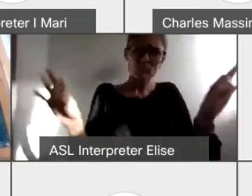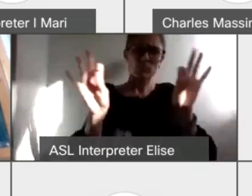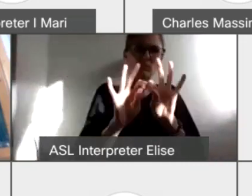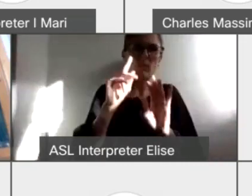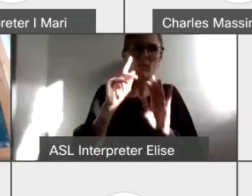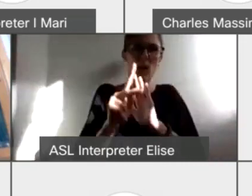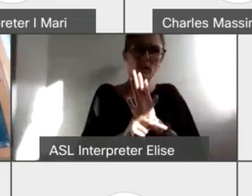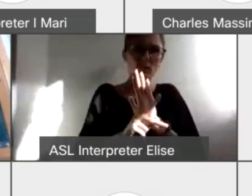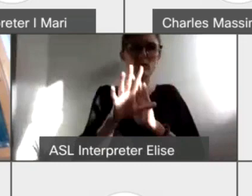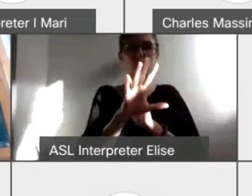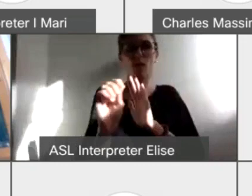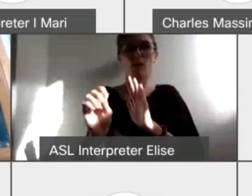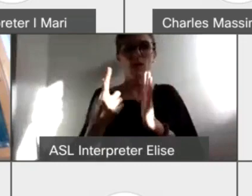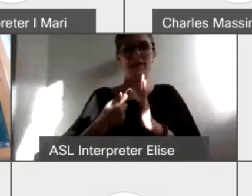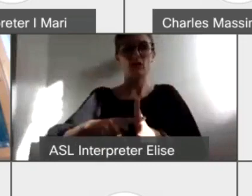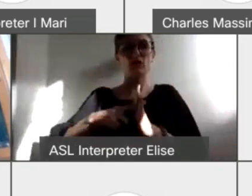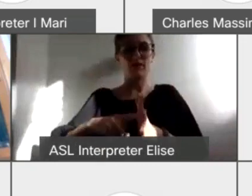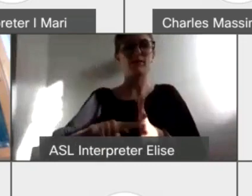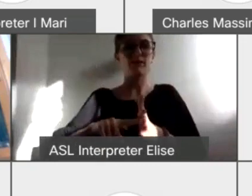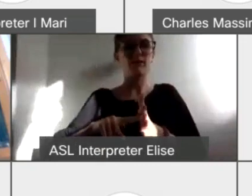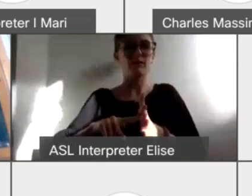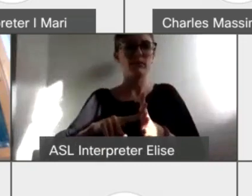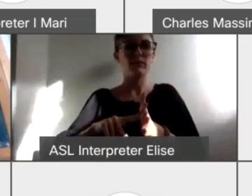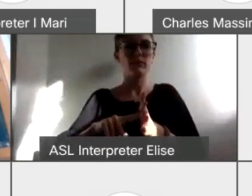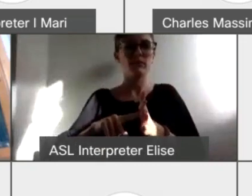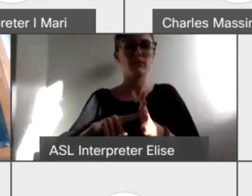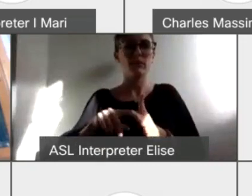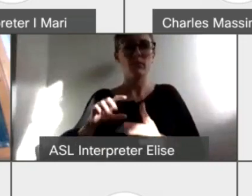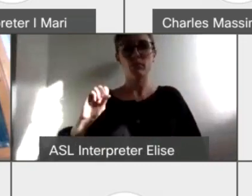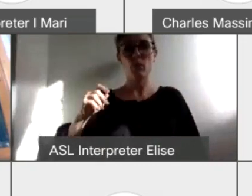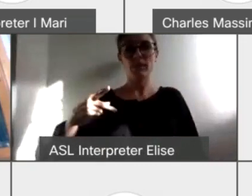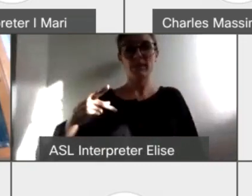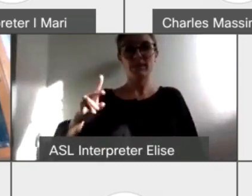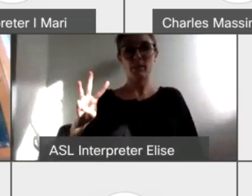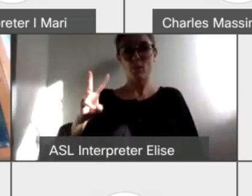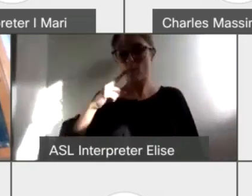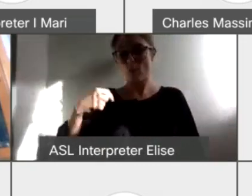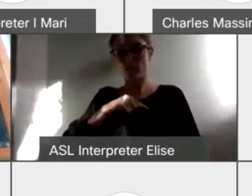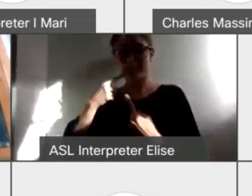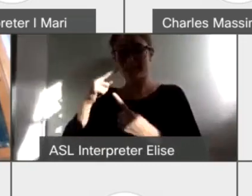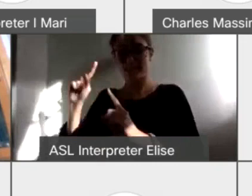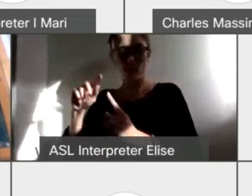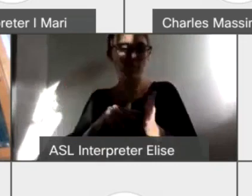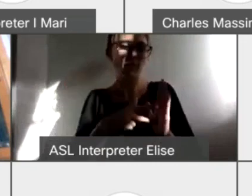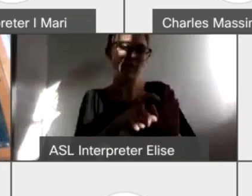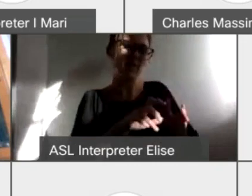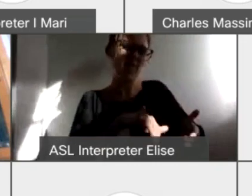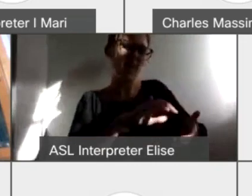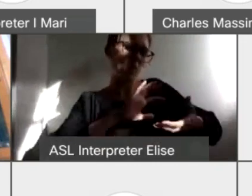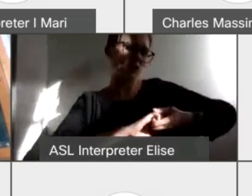and initiatives, advanced by OPW being successful. And so we're very, very grateful for the partnership that we